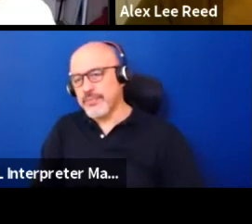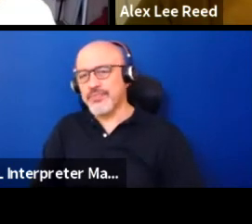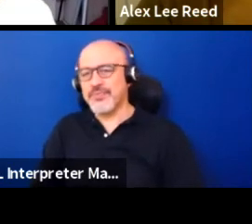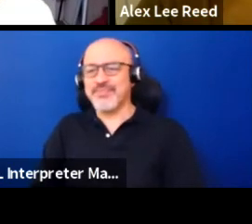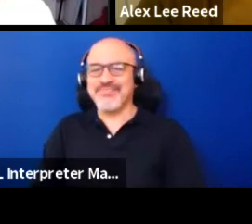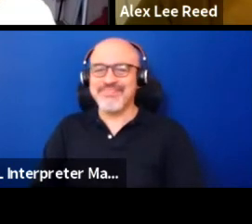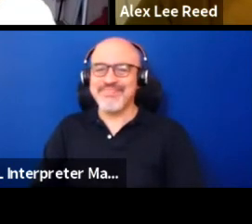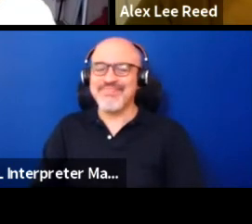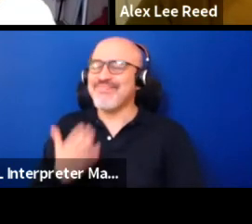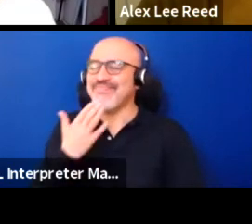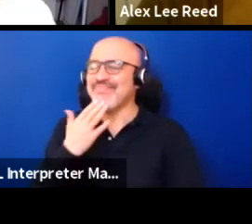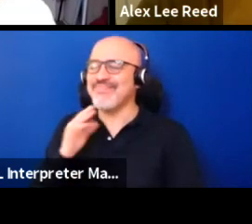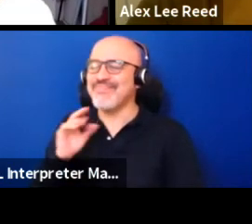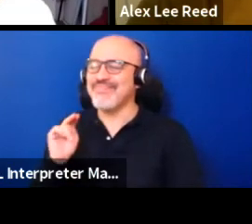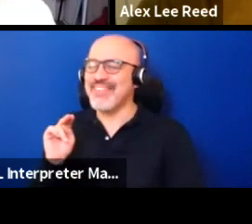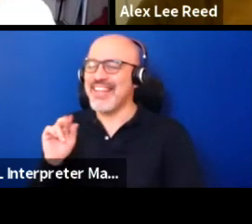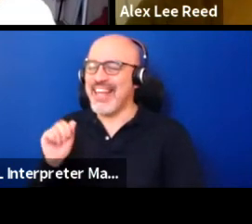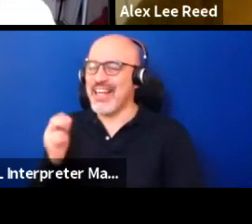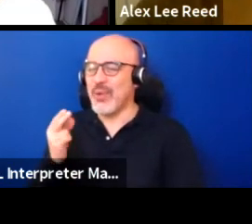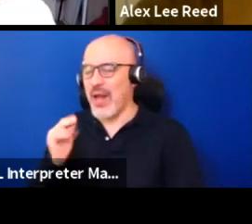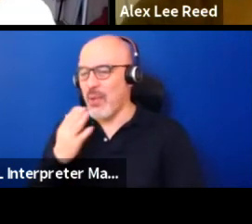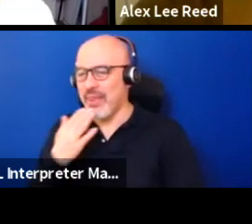Thank you, Naho. Yeah.